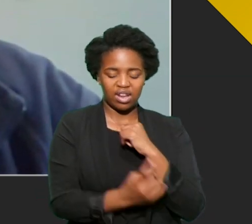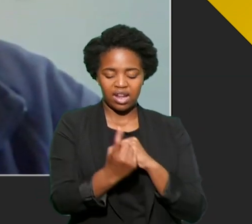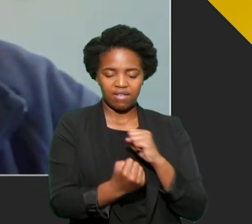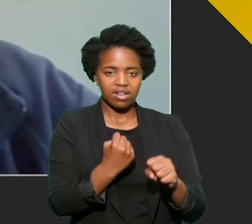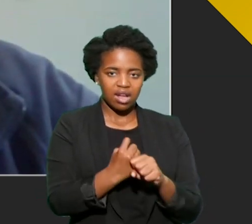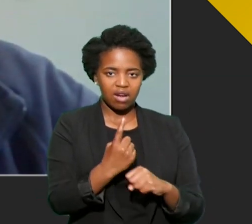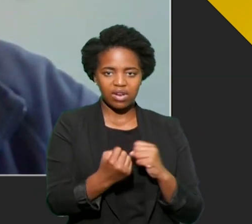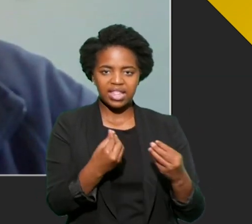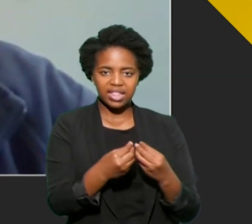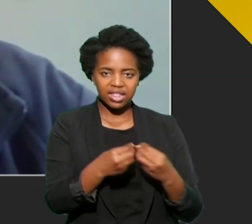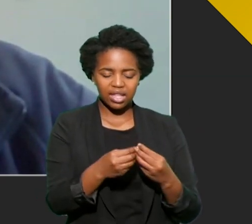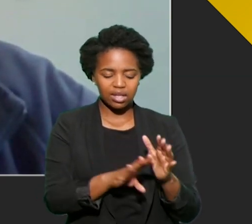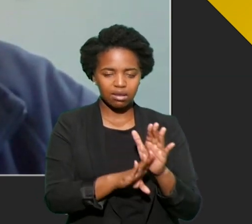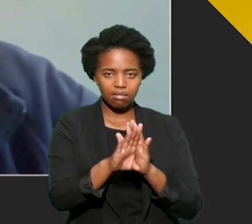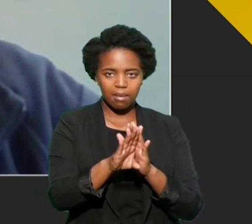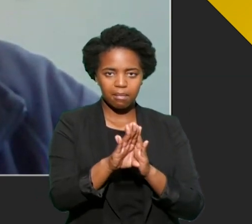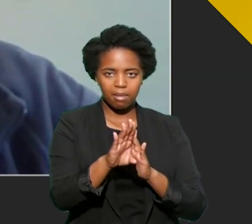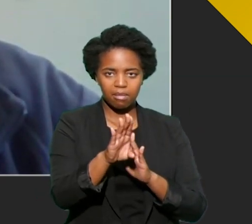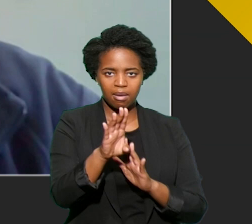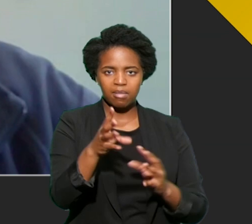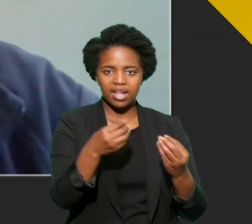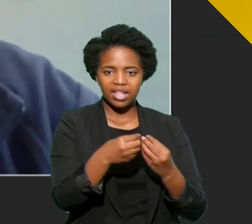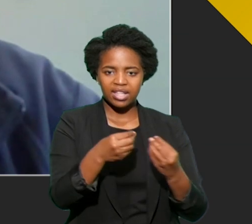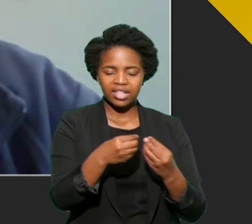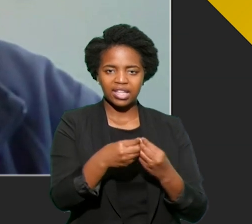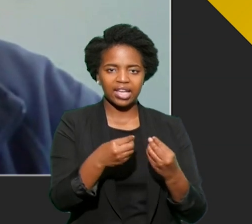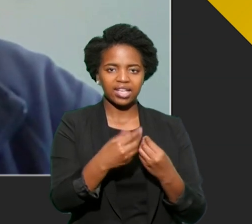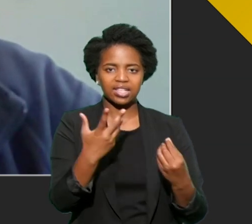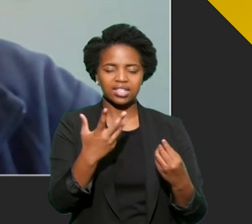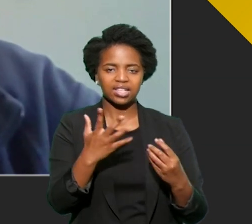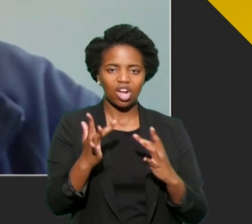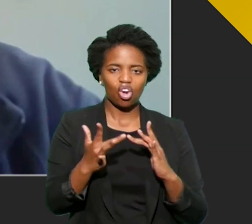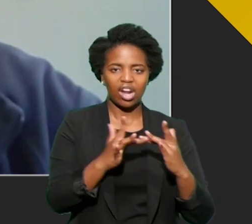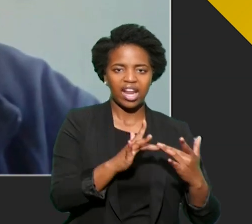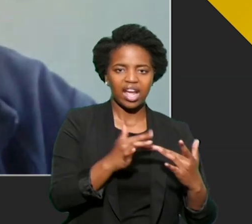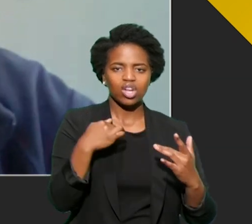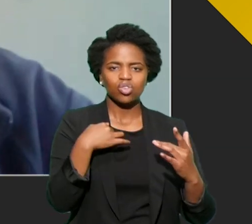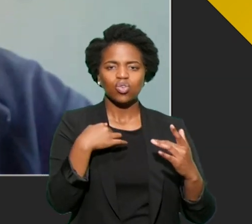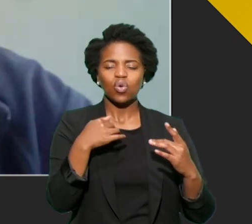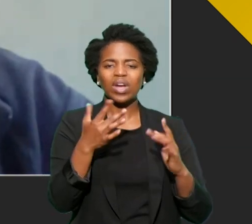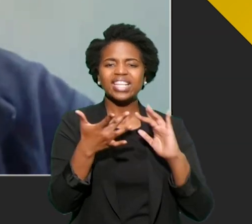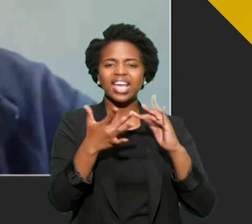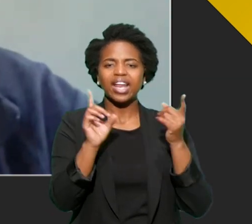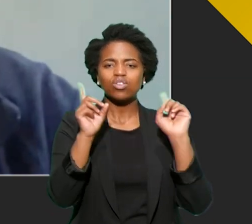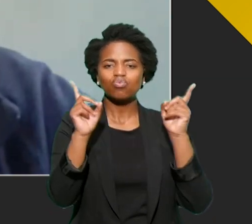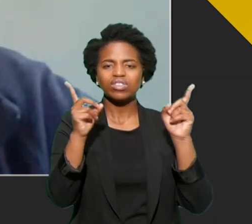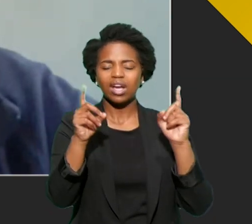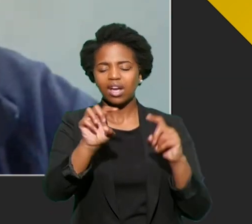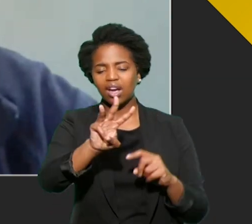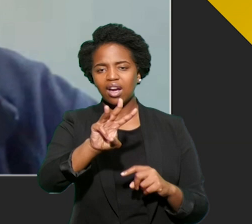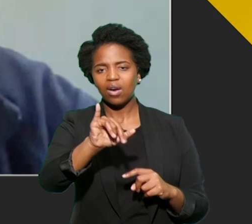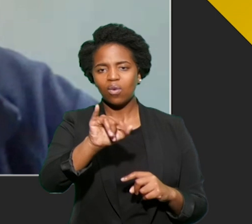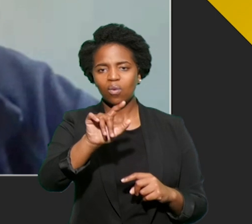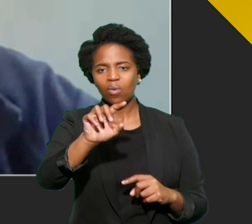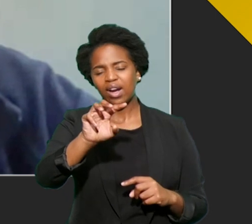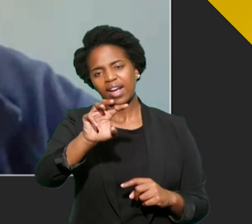base station connects to your mobile device, so to your handset or to your router that you use for internet at home or whatever it is.